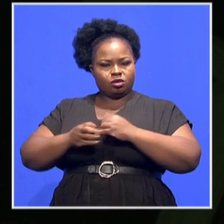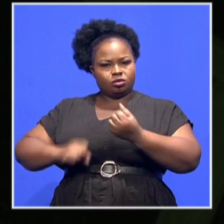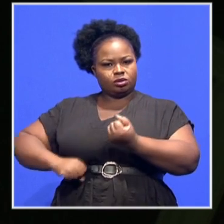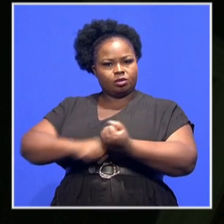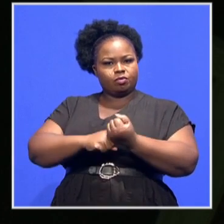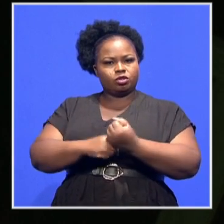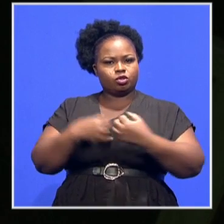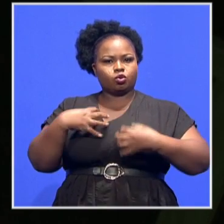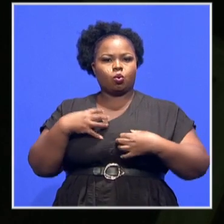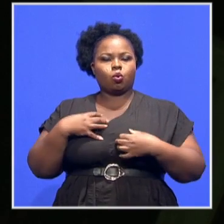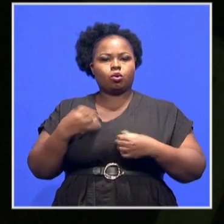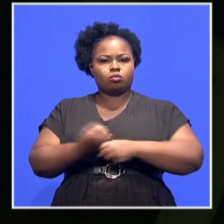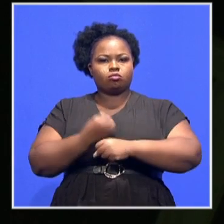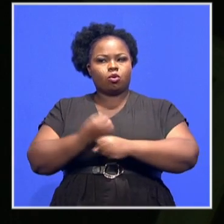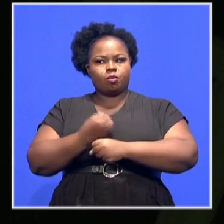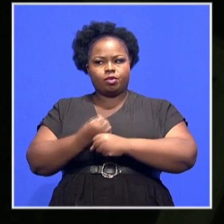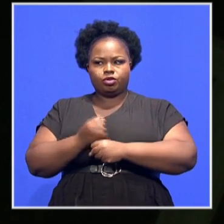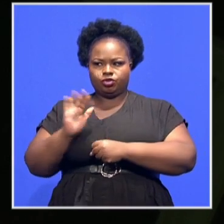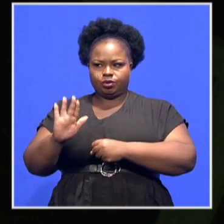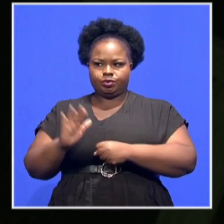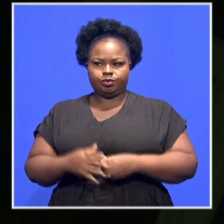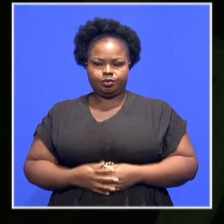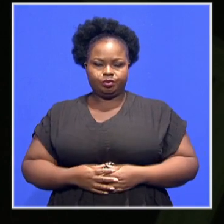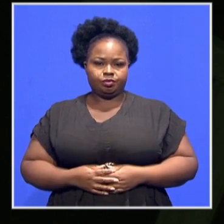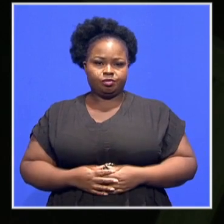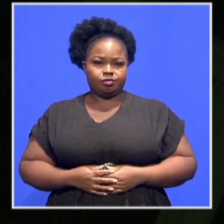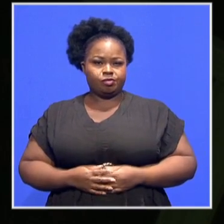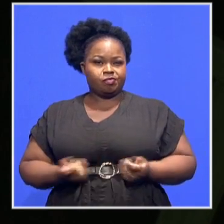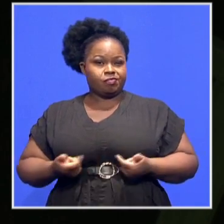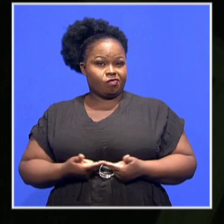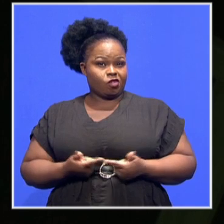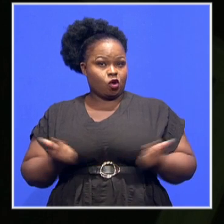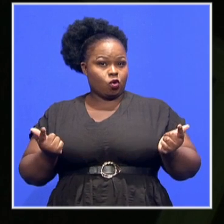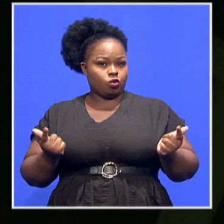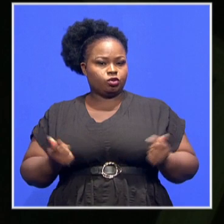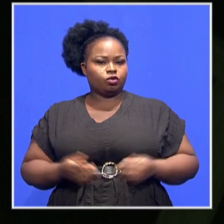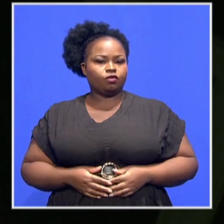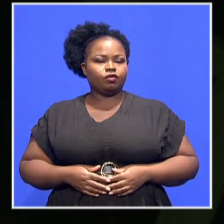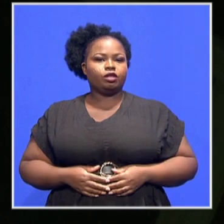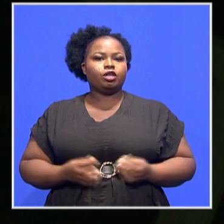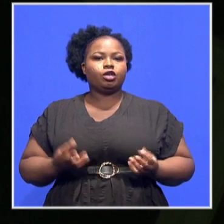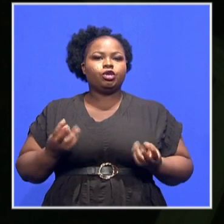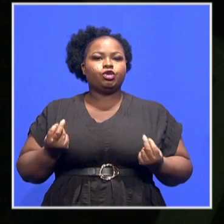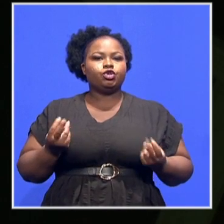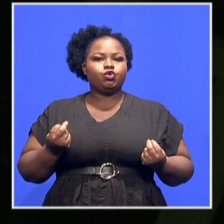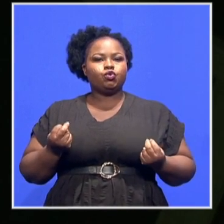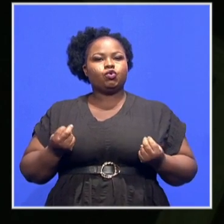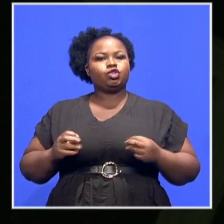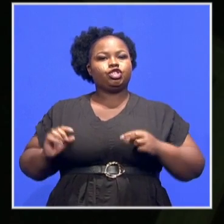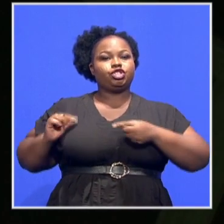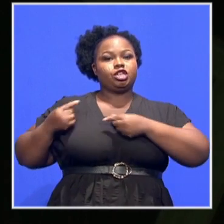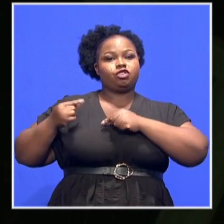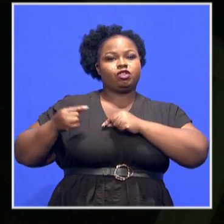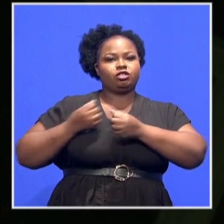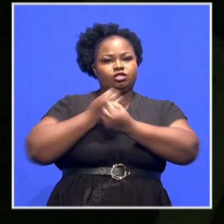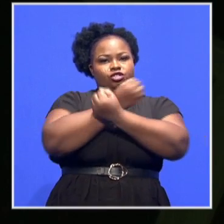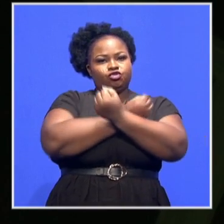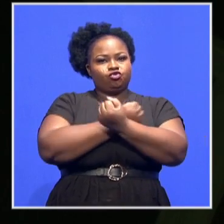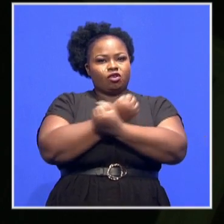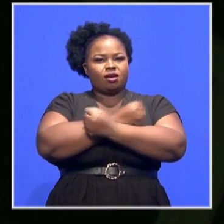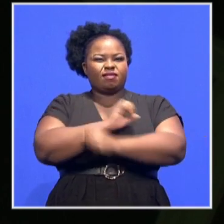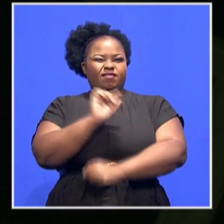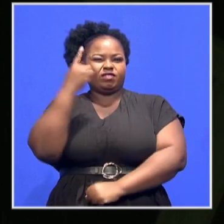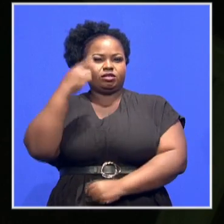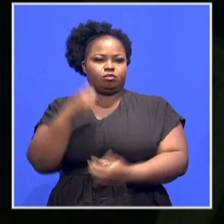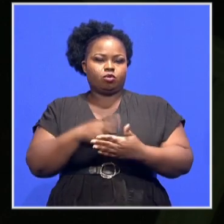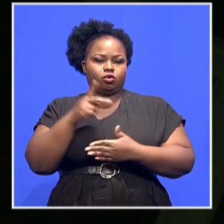local operations. And the launch of the New Gen truck was the first project for the